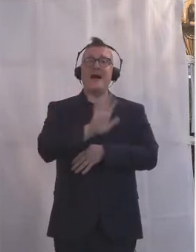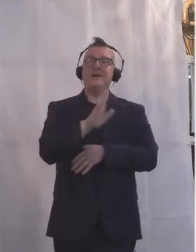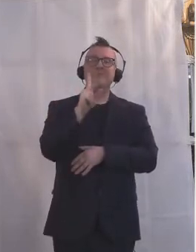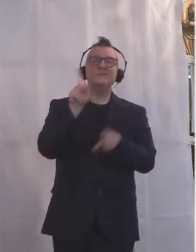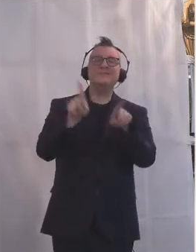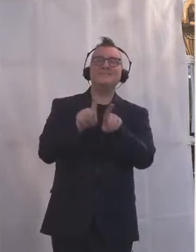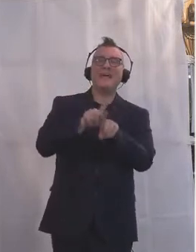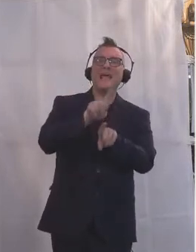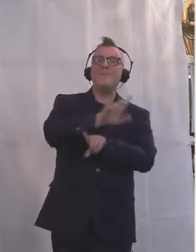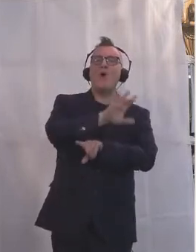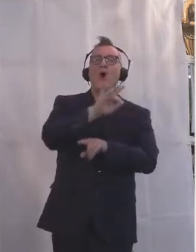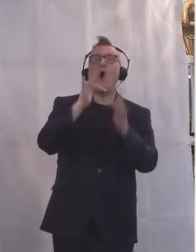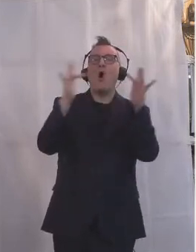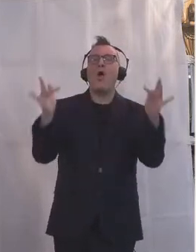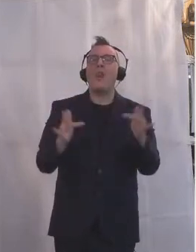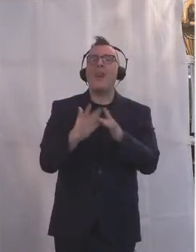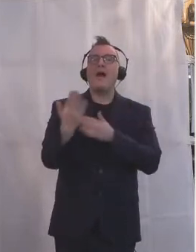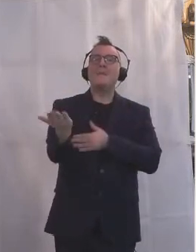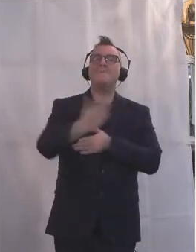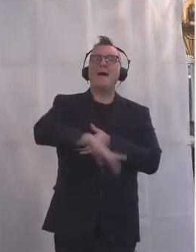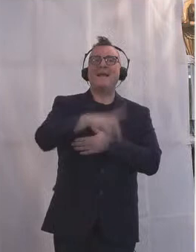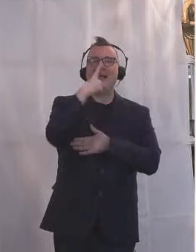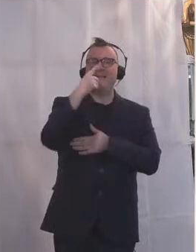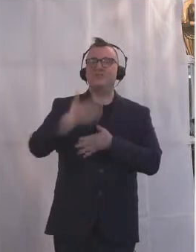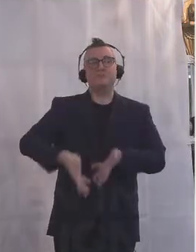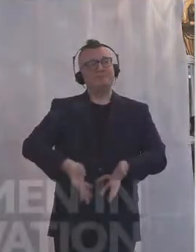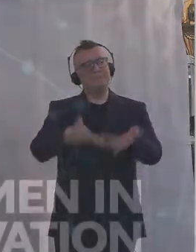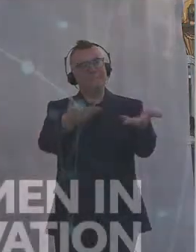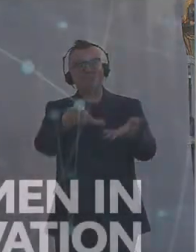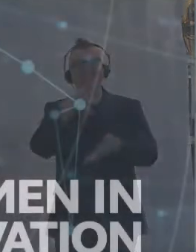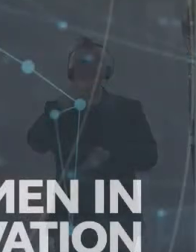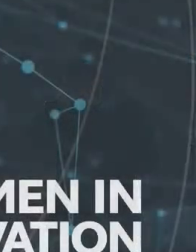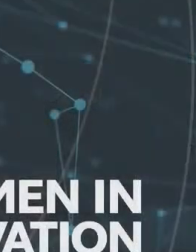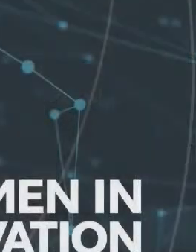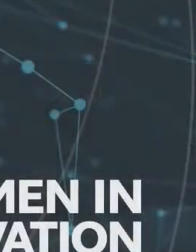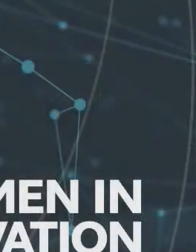back at 11:20. Please help yourselves to refreshments.